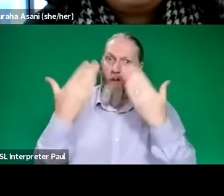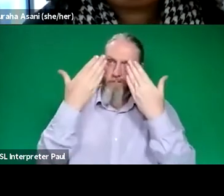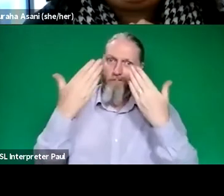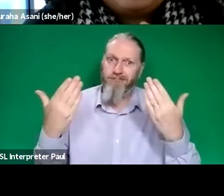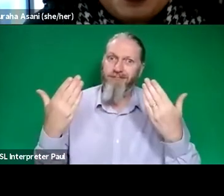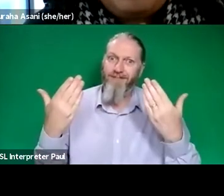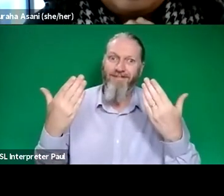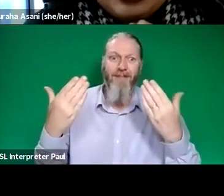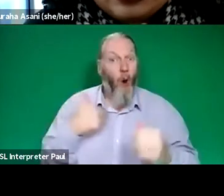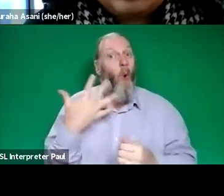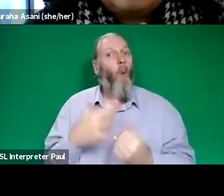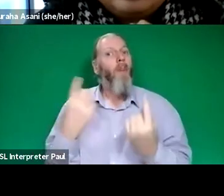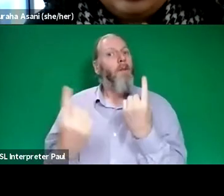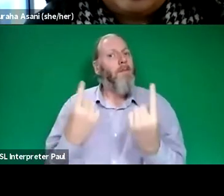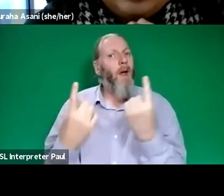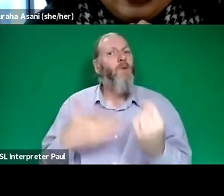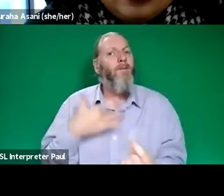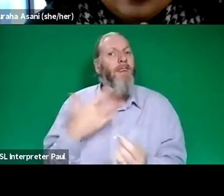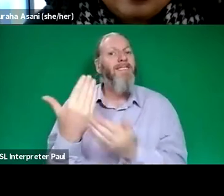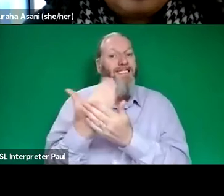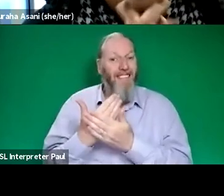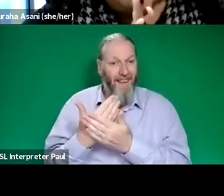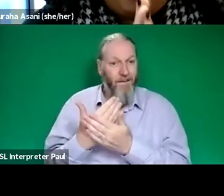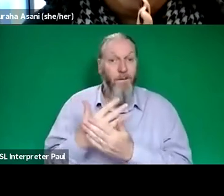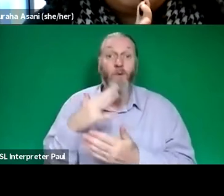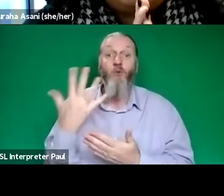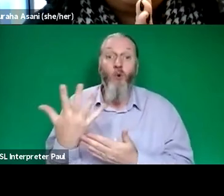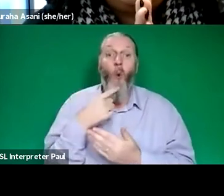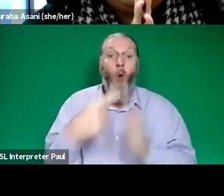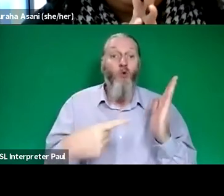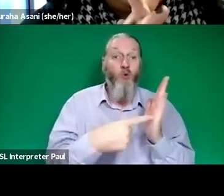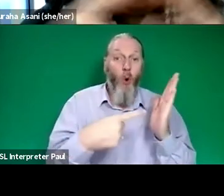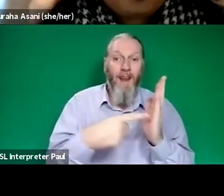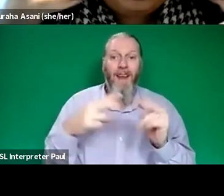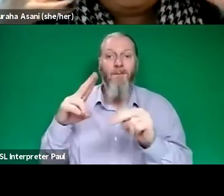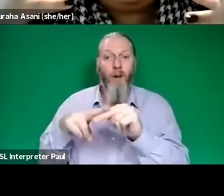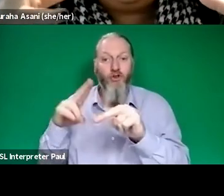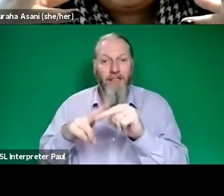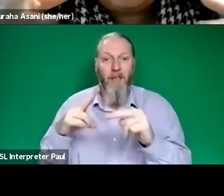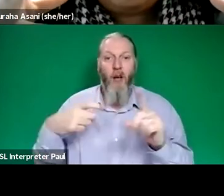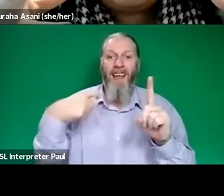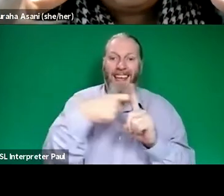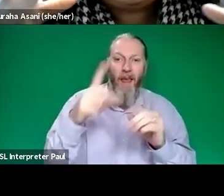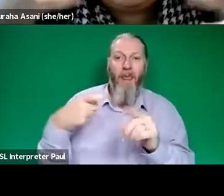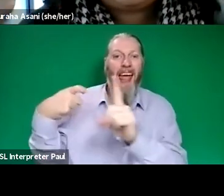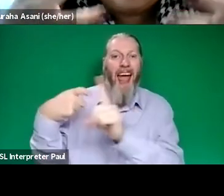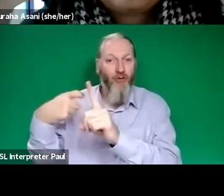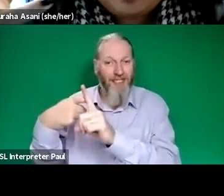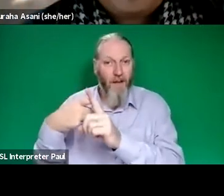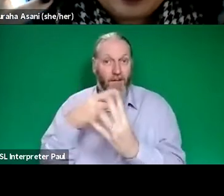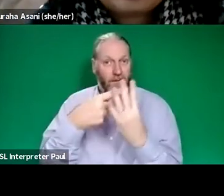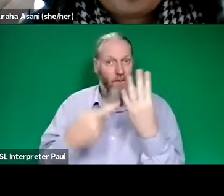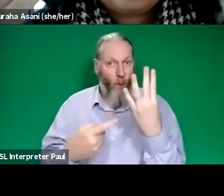safe. So Tony, Francesca, Khadija, Keith, I hope to hold you all in this conversation